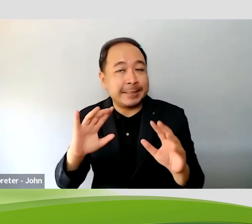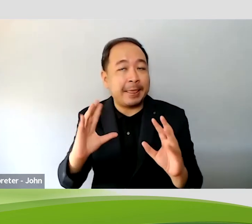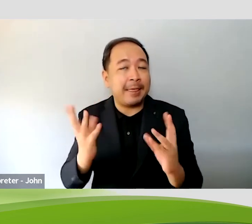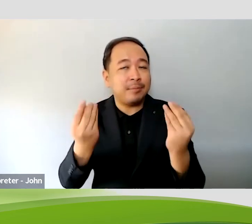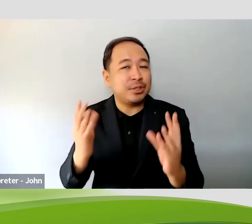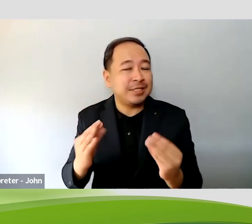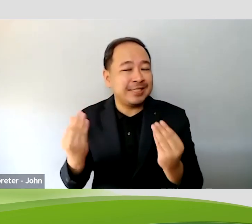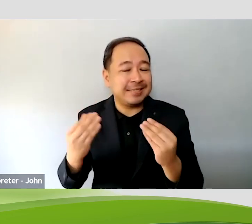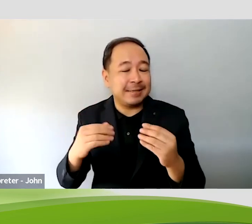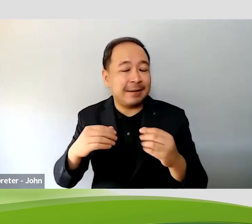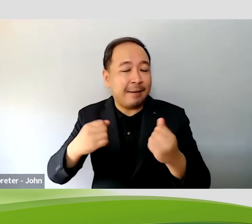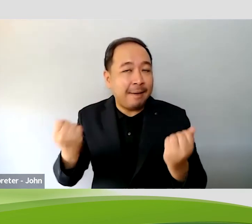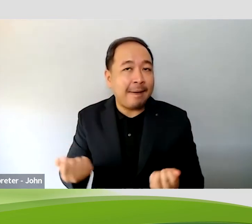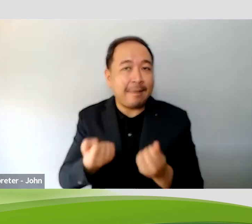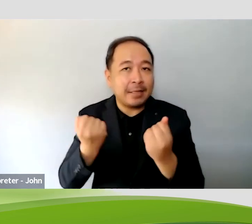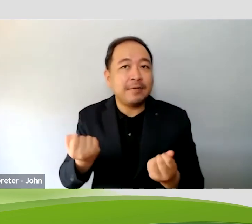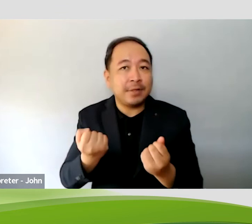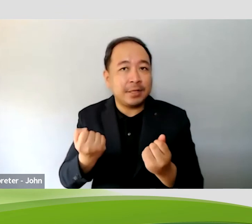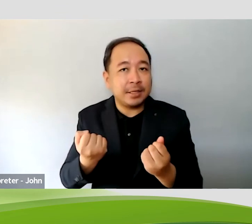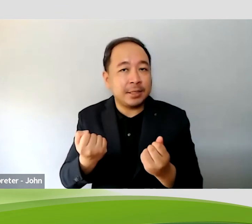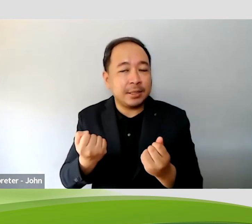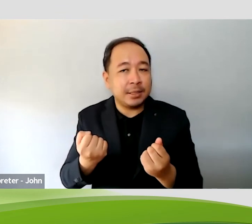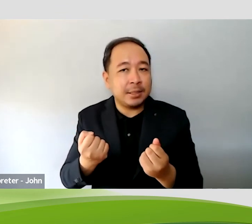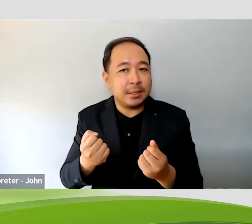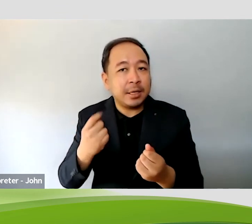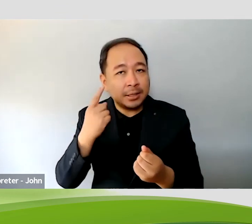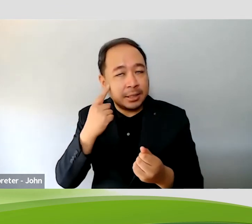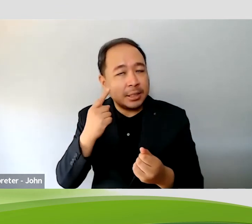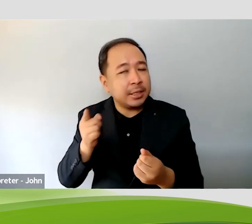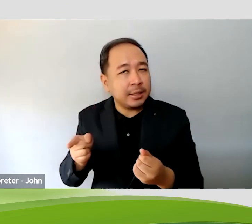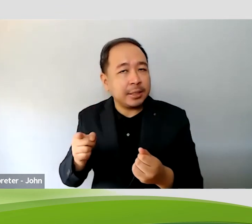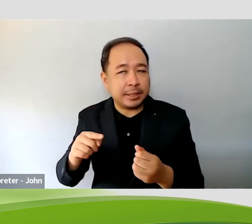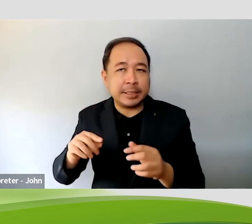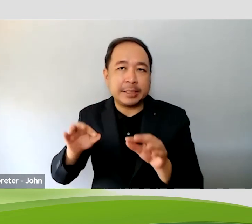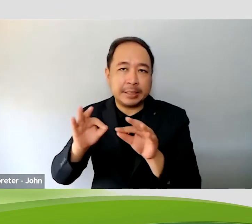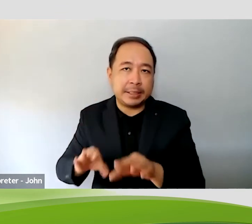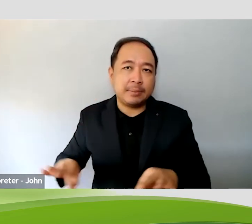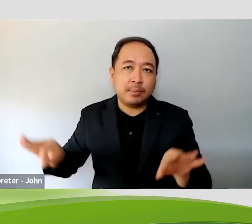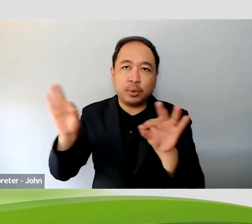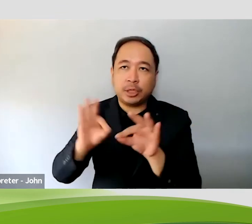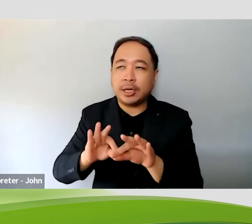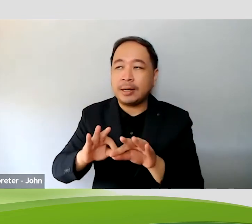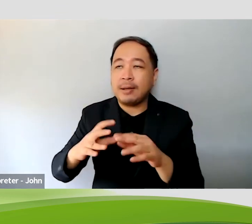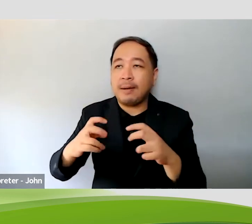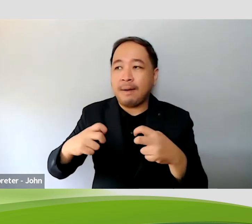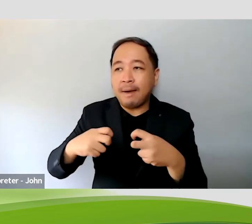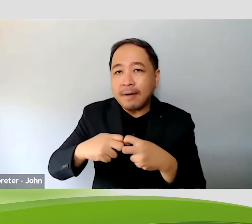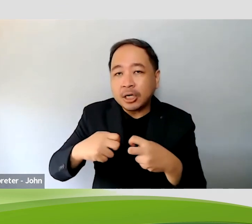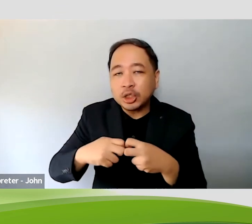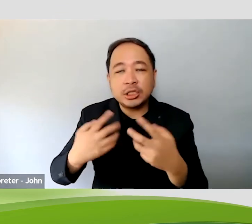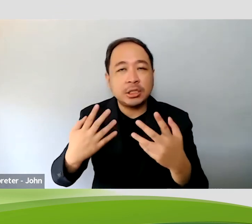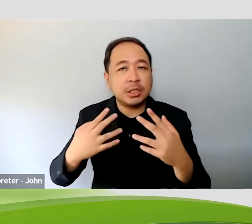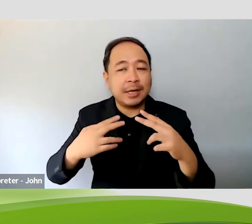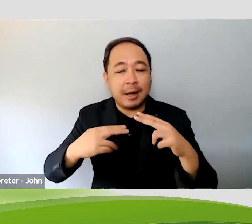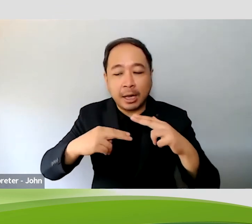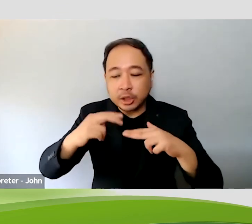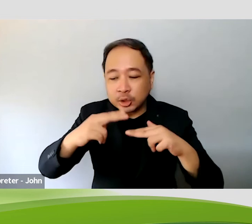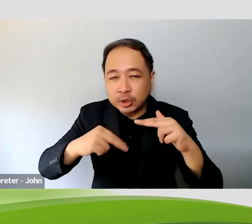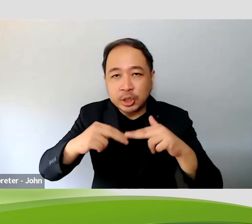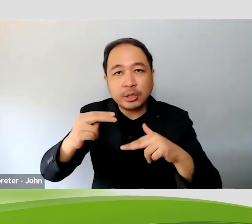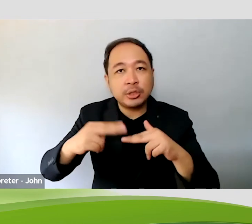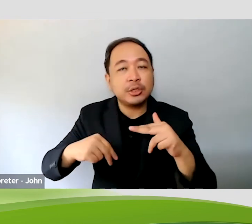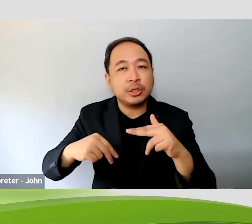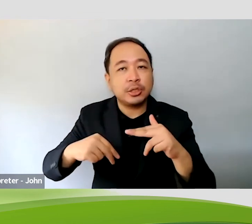often hampered by lack of energy, as critical energy infrastructure are among the